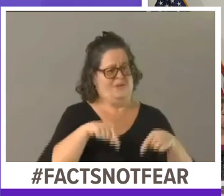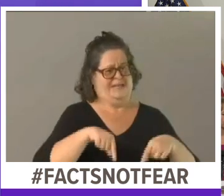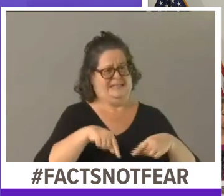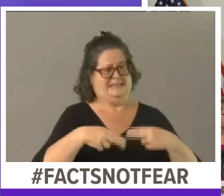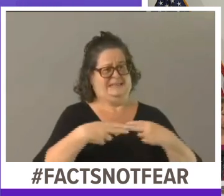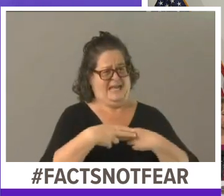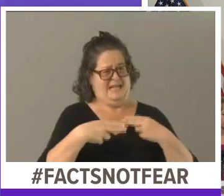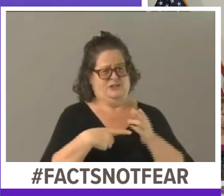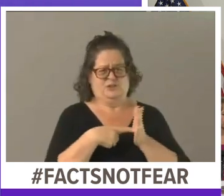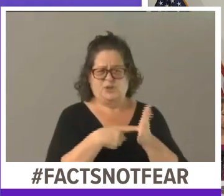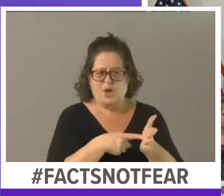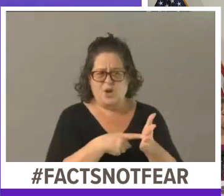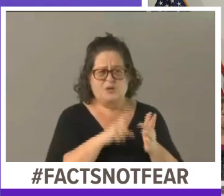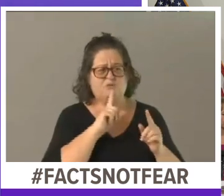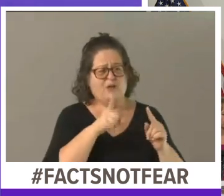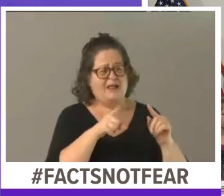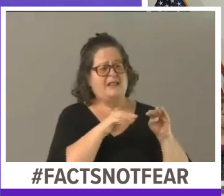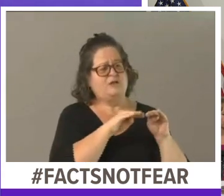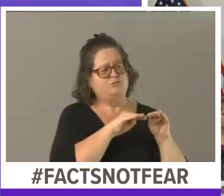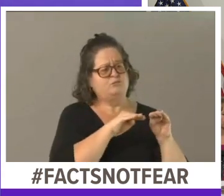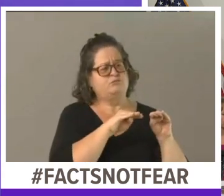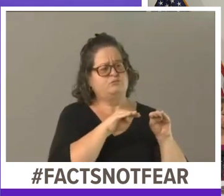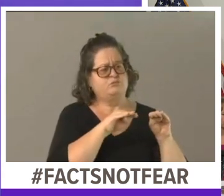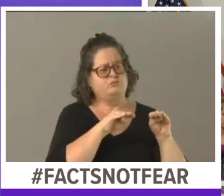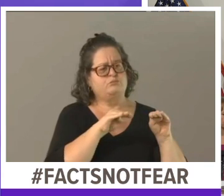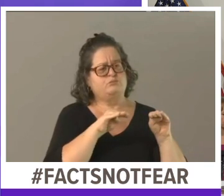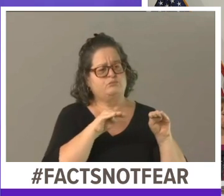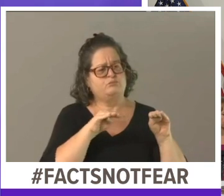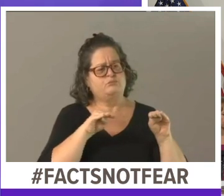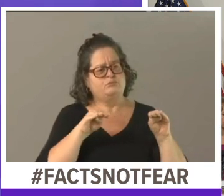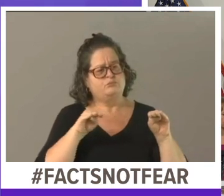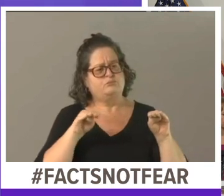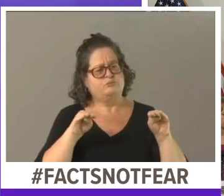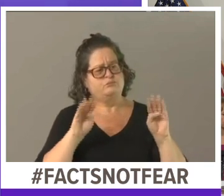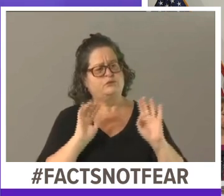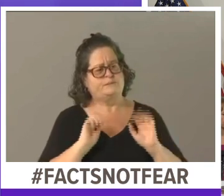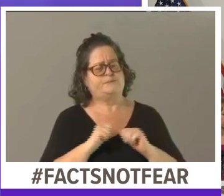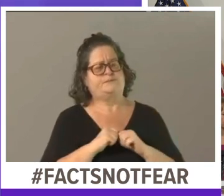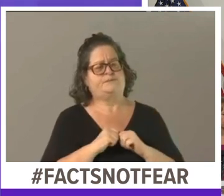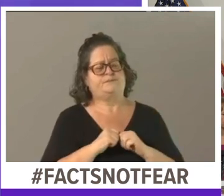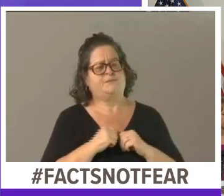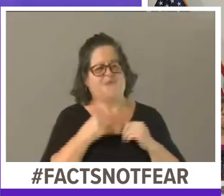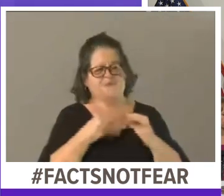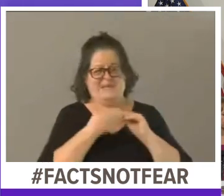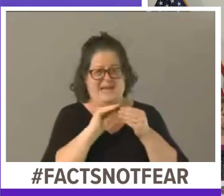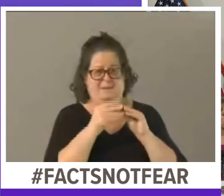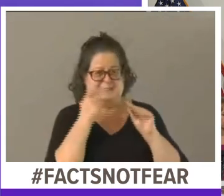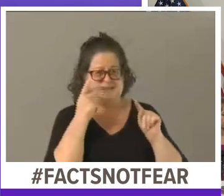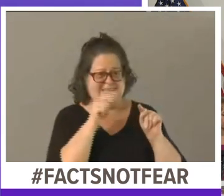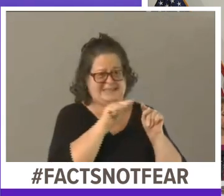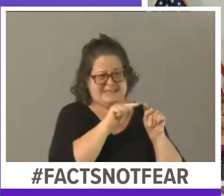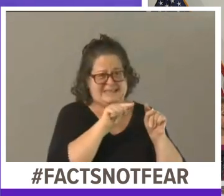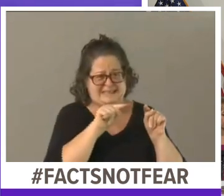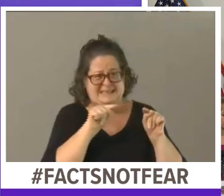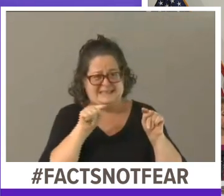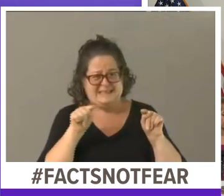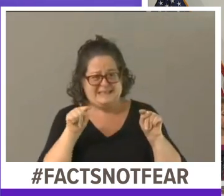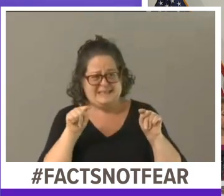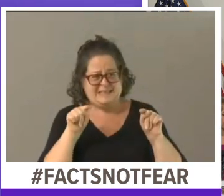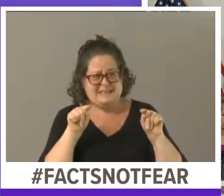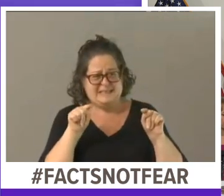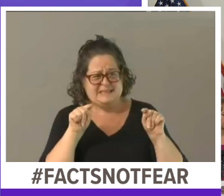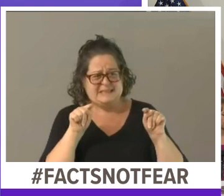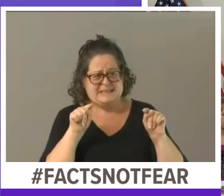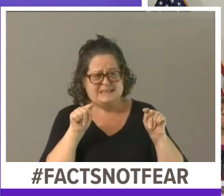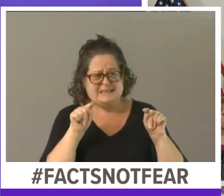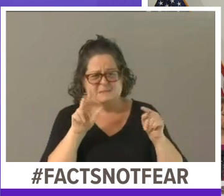trend here. There's a lot of data and information. About 3 or 4 weeks ago, I